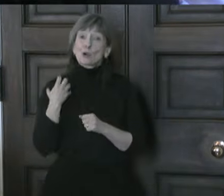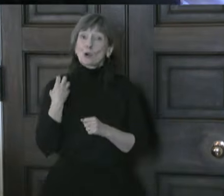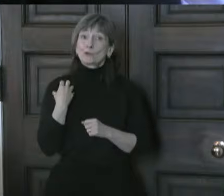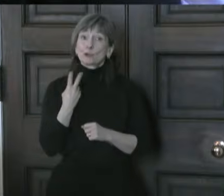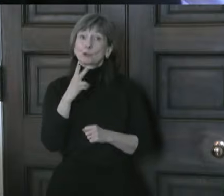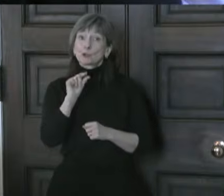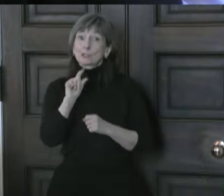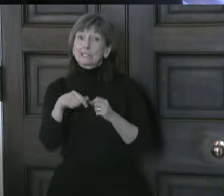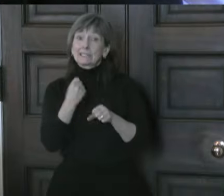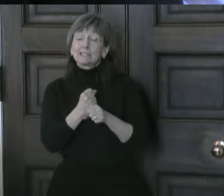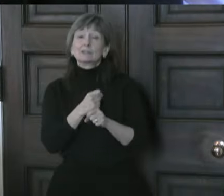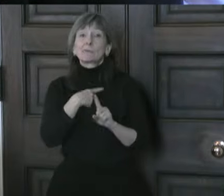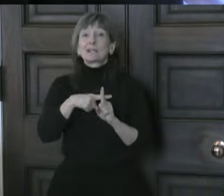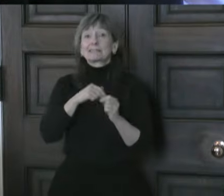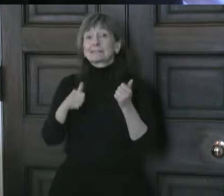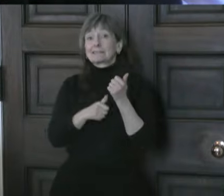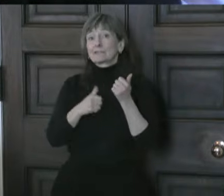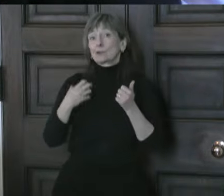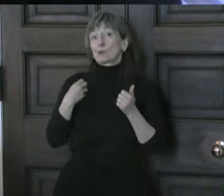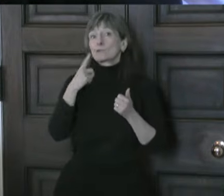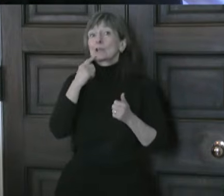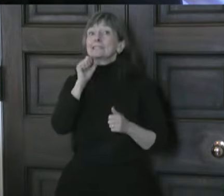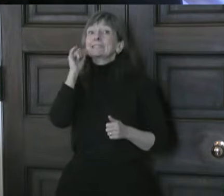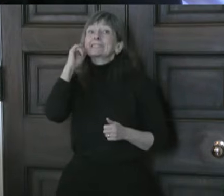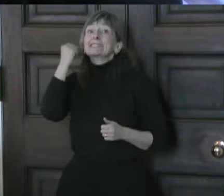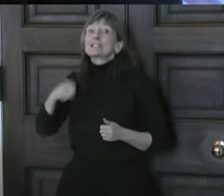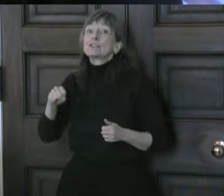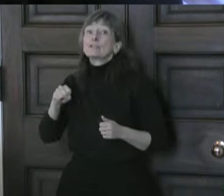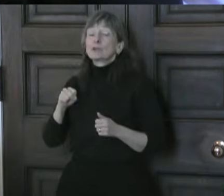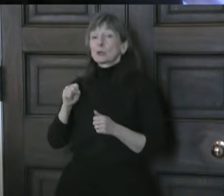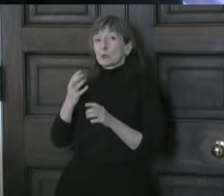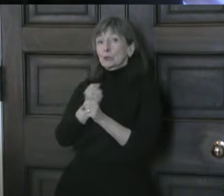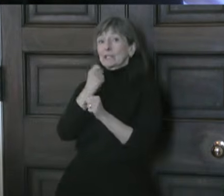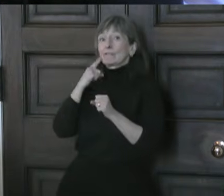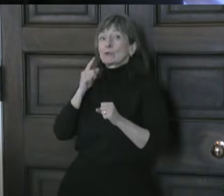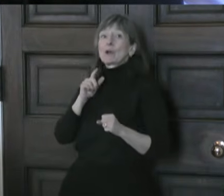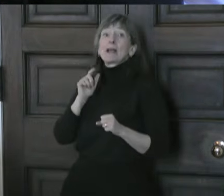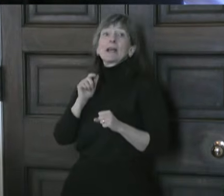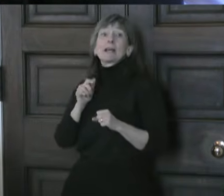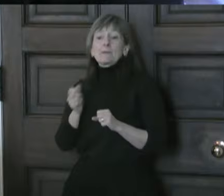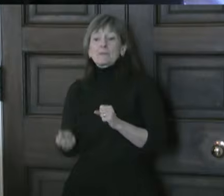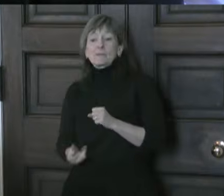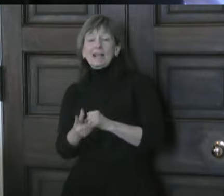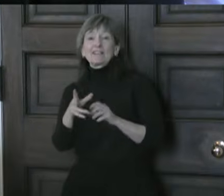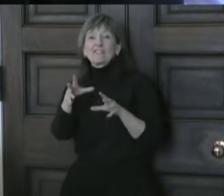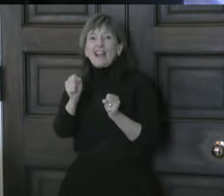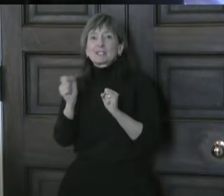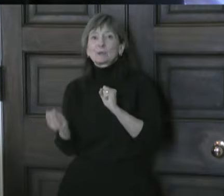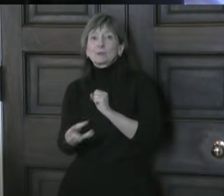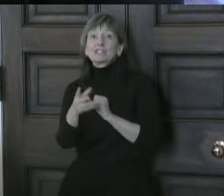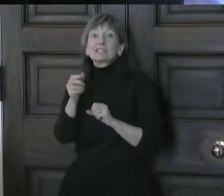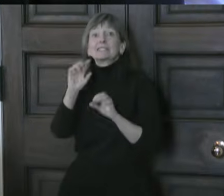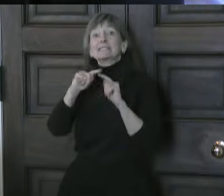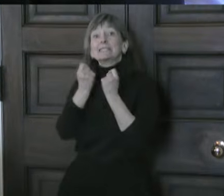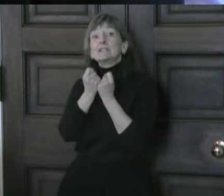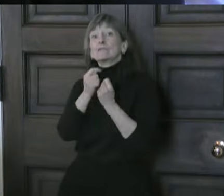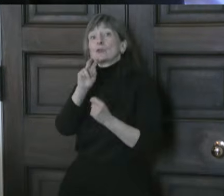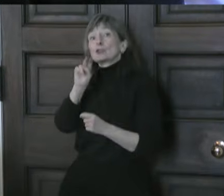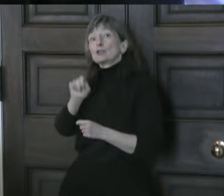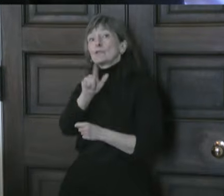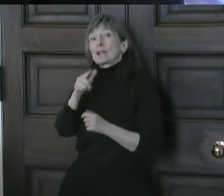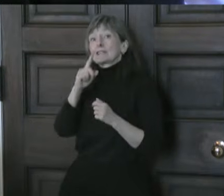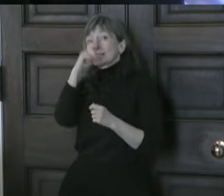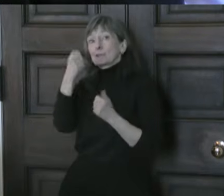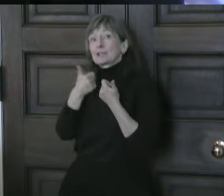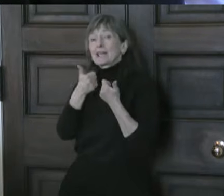assistant coach for the silver medal-winning women's fast-pitch team from Labrador at the 1984 Newfoundland and Labrador